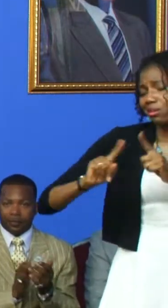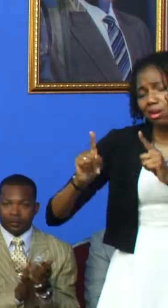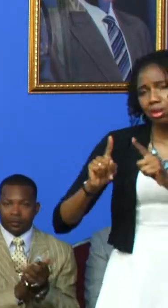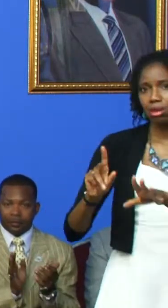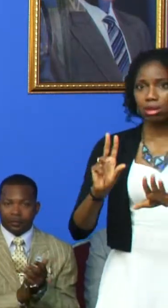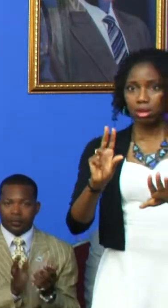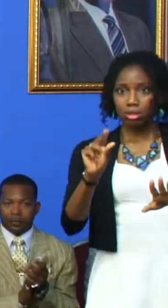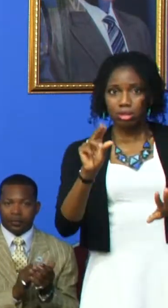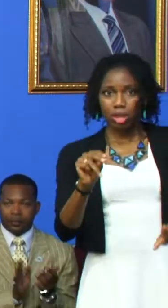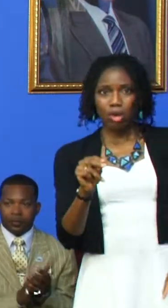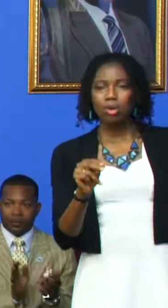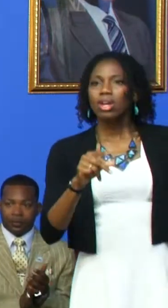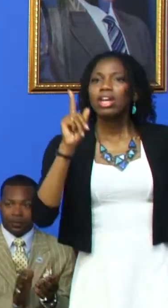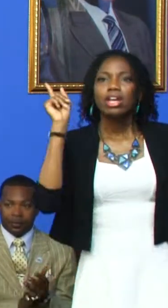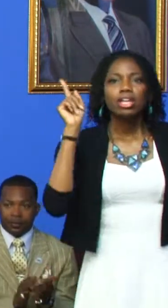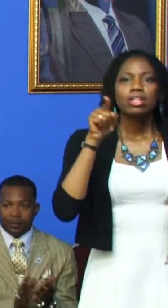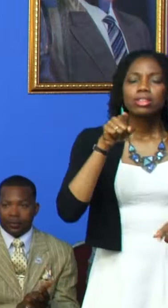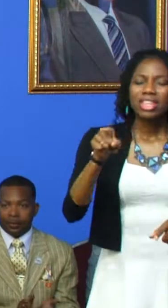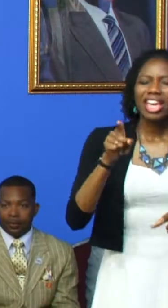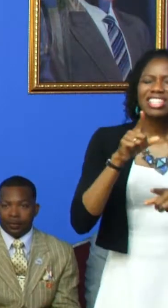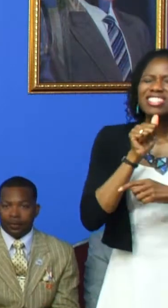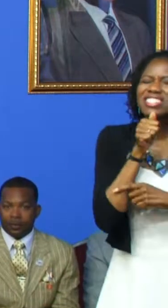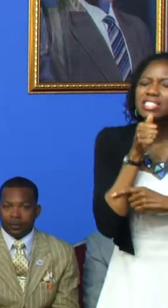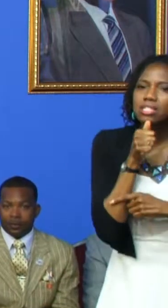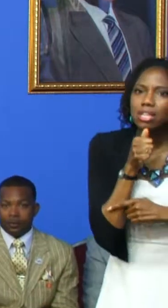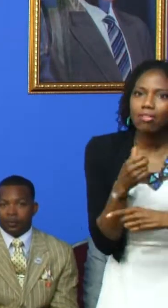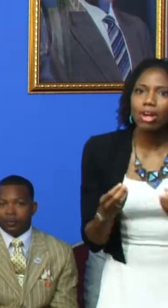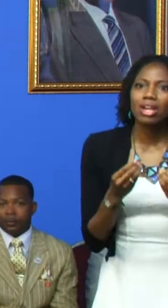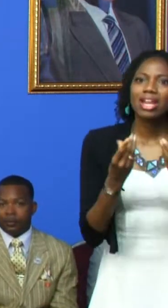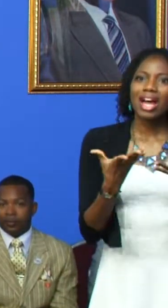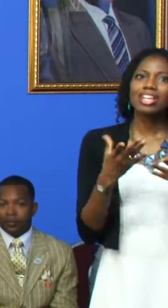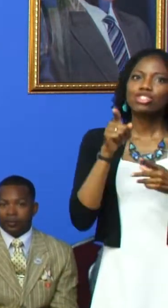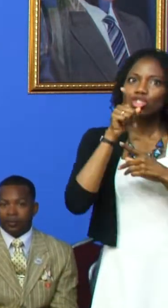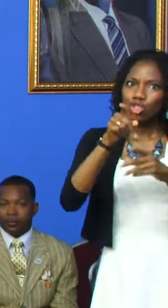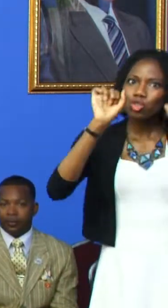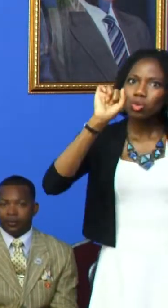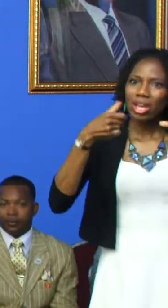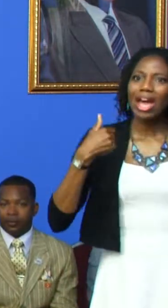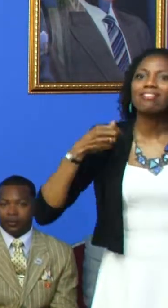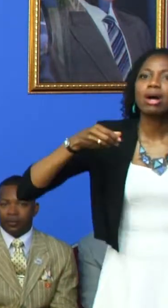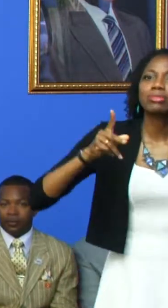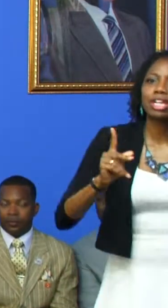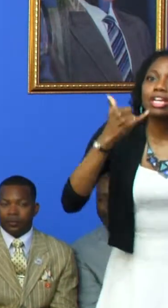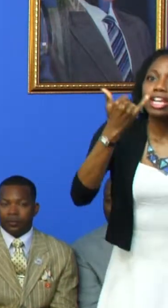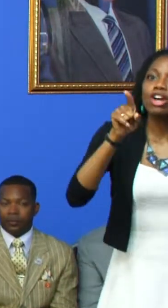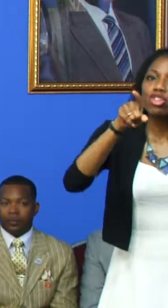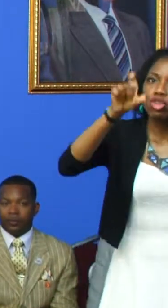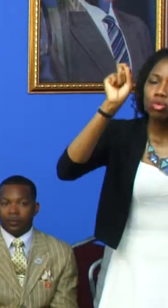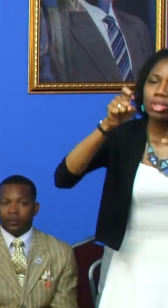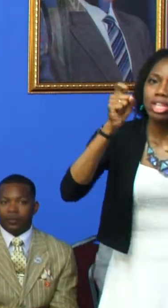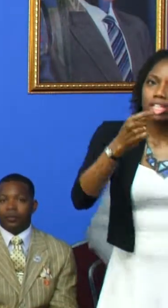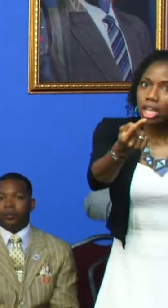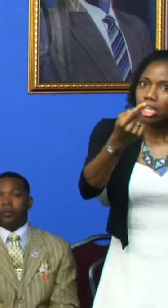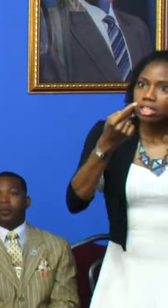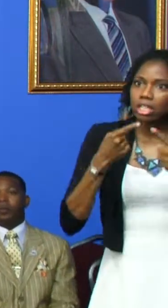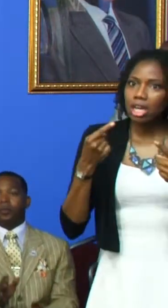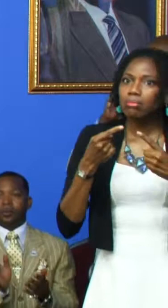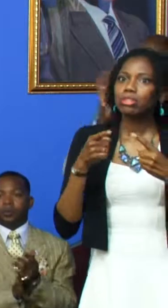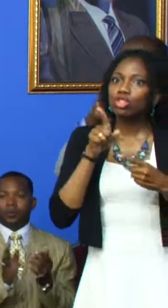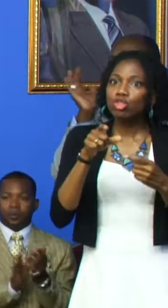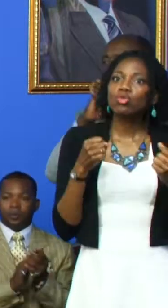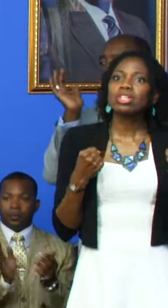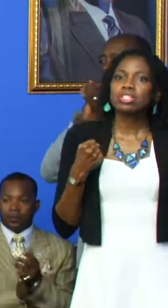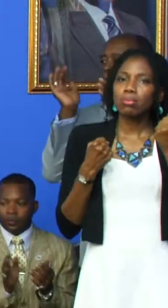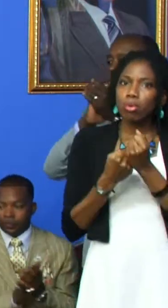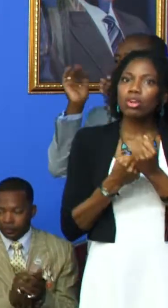They took more hardship to put you where you are. You better come on and stand up so you can stay where you